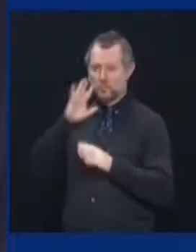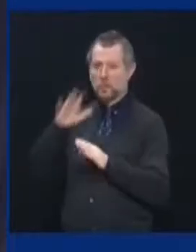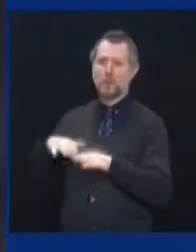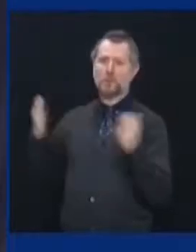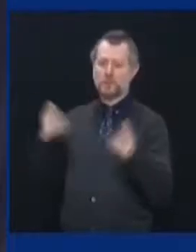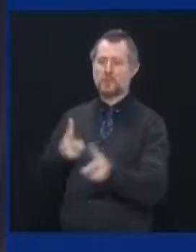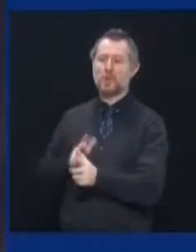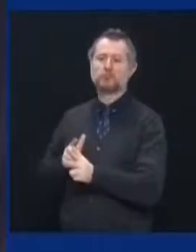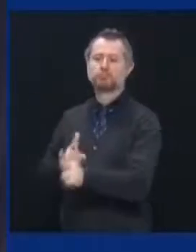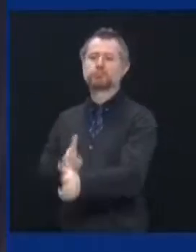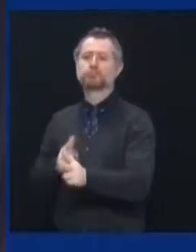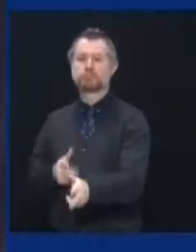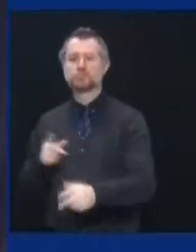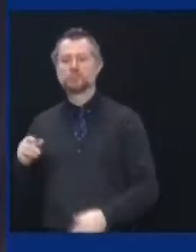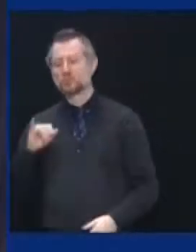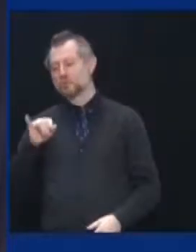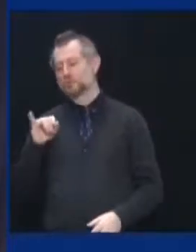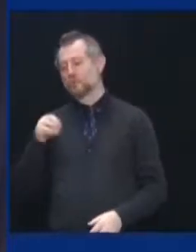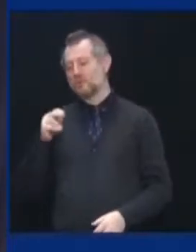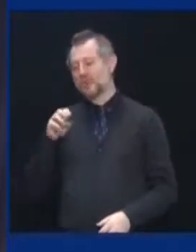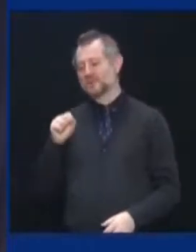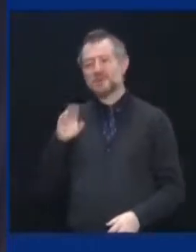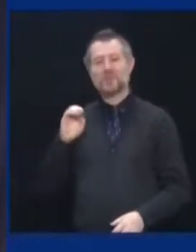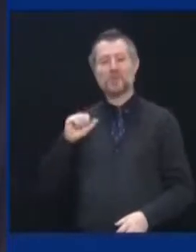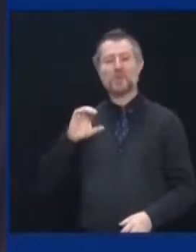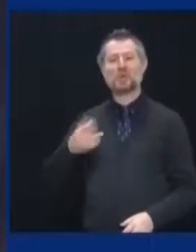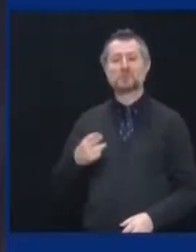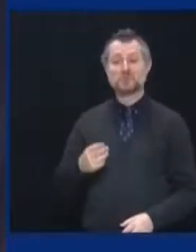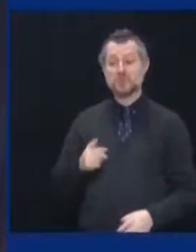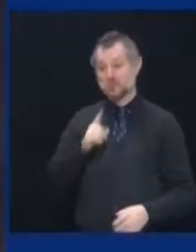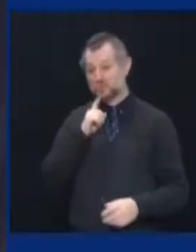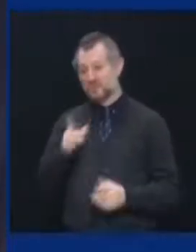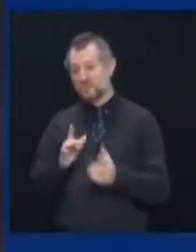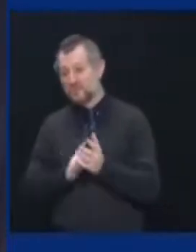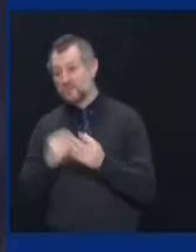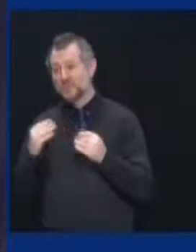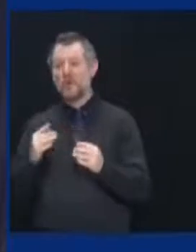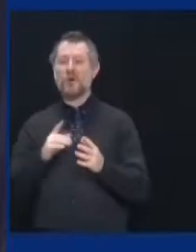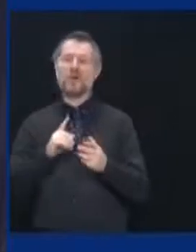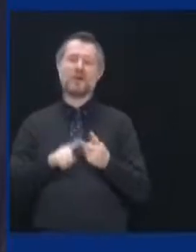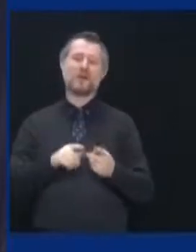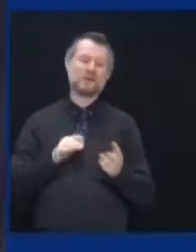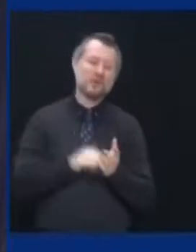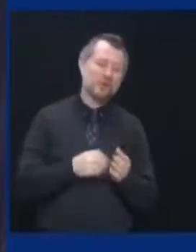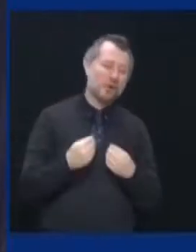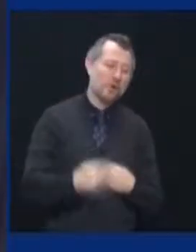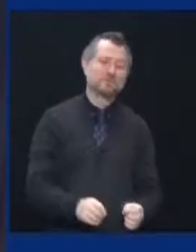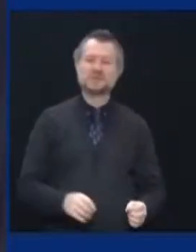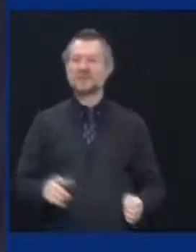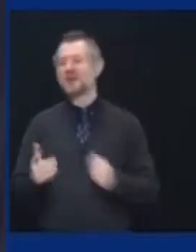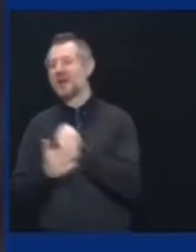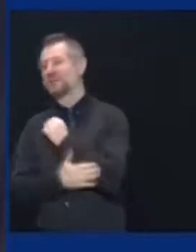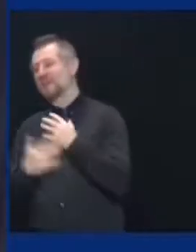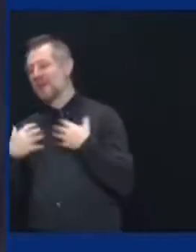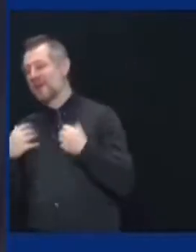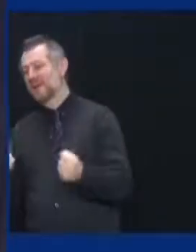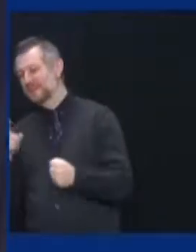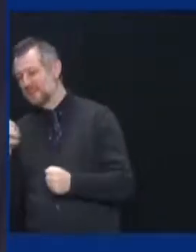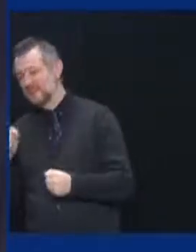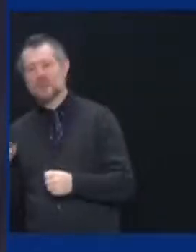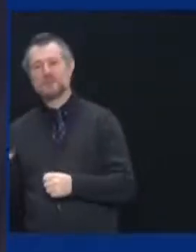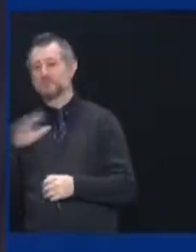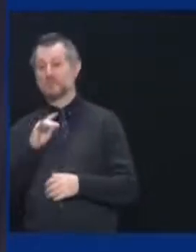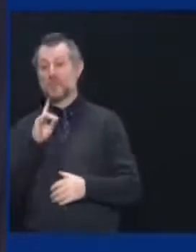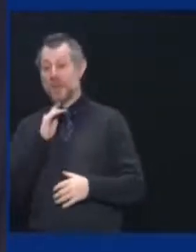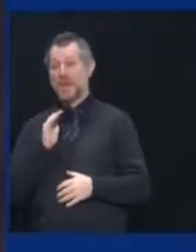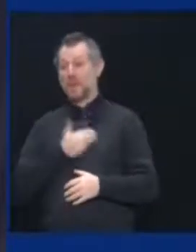Beach. But really, it's the pharmacies, the counties, it's the doctor's offices. And our website was